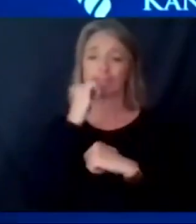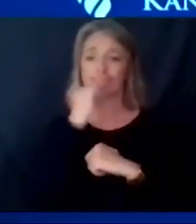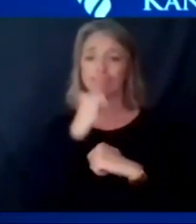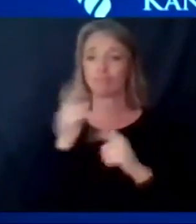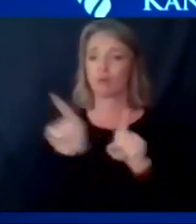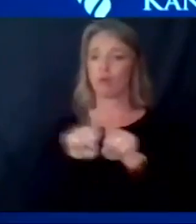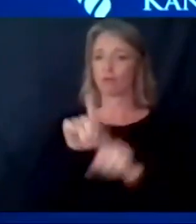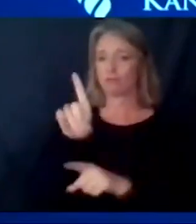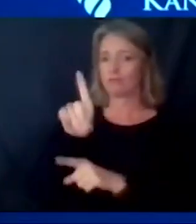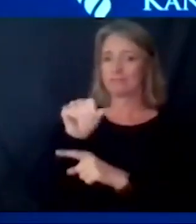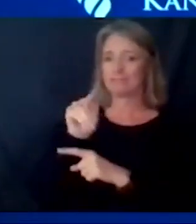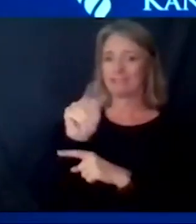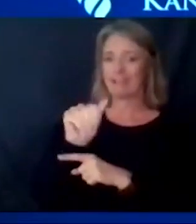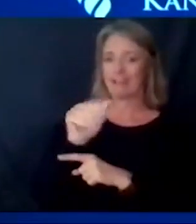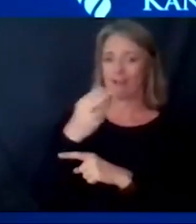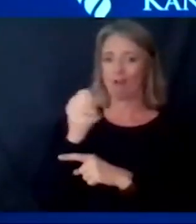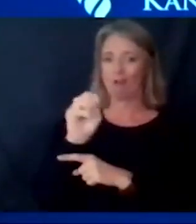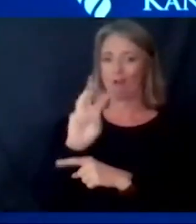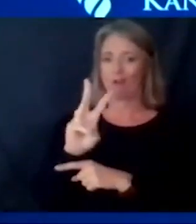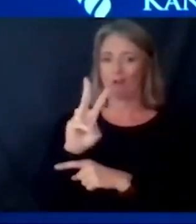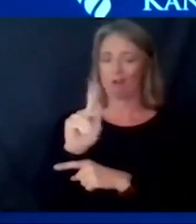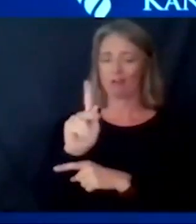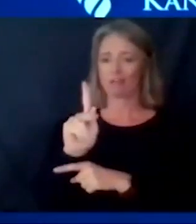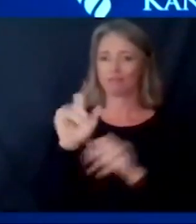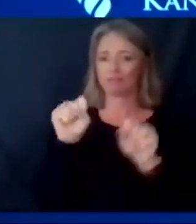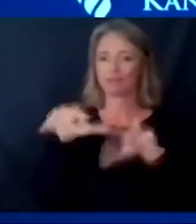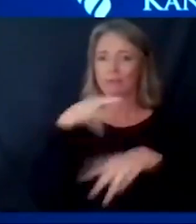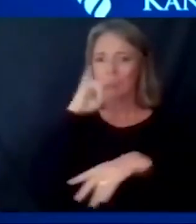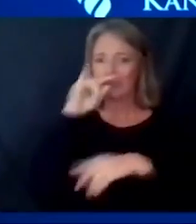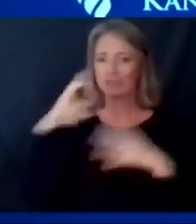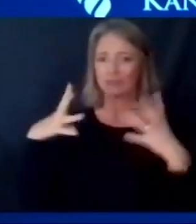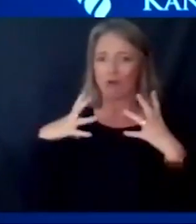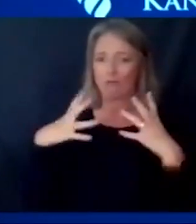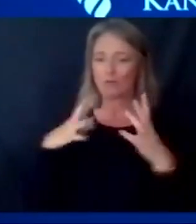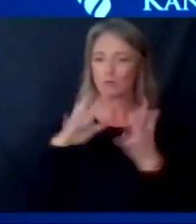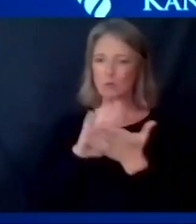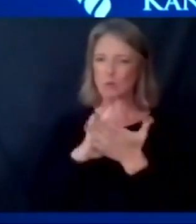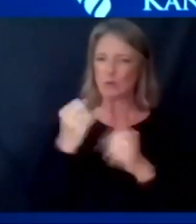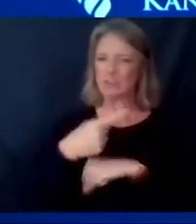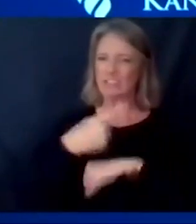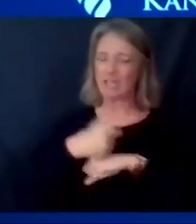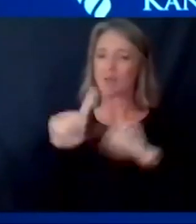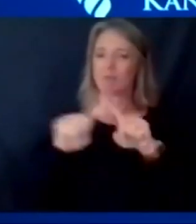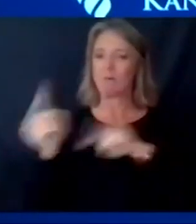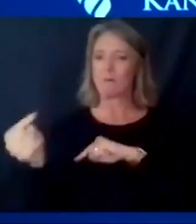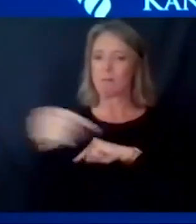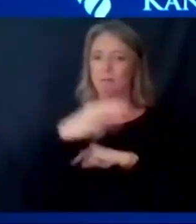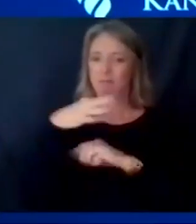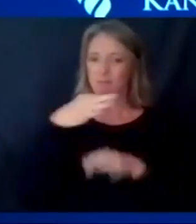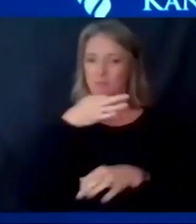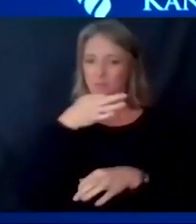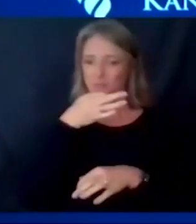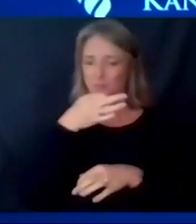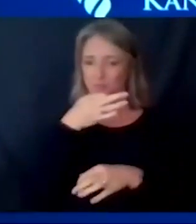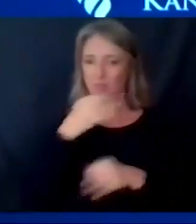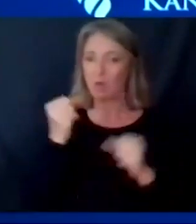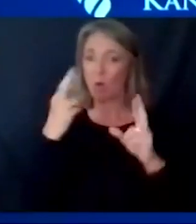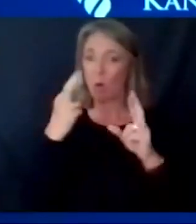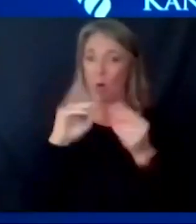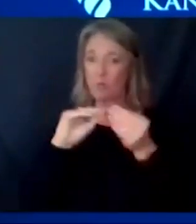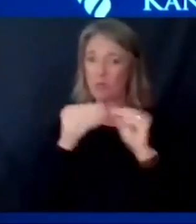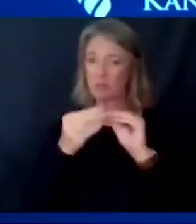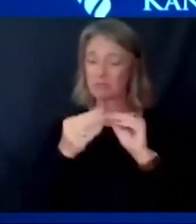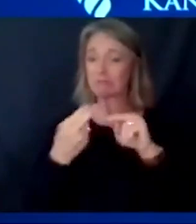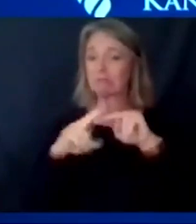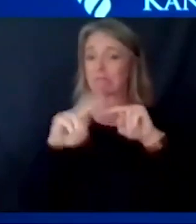be dropping his kids off at school today. He's going to be right here, and he's going to go through the inpatient numbers. I'm going to hope they get better between where they are right now and the time